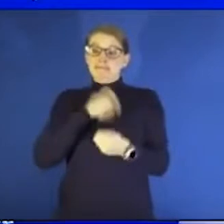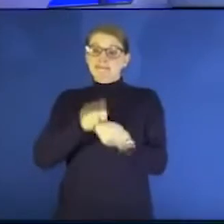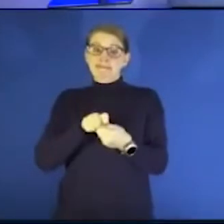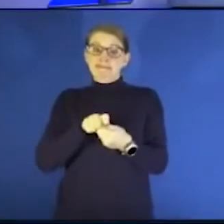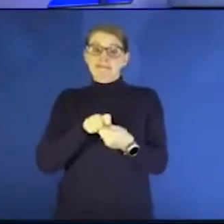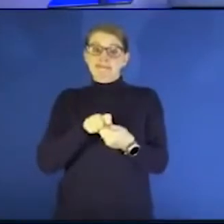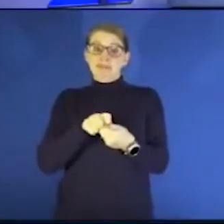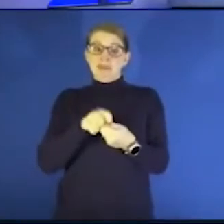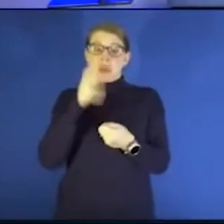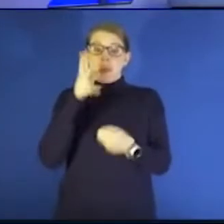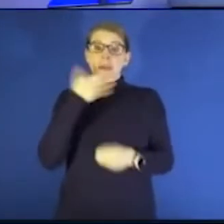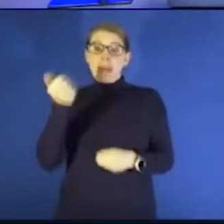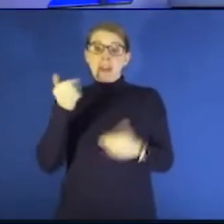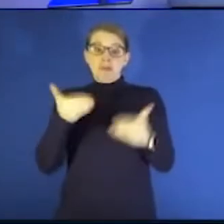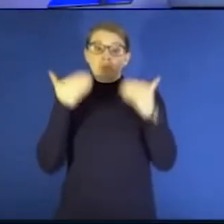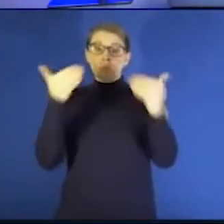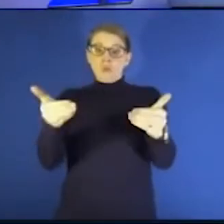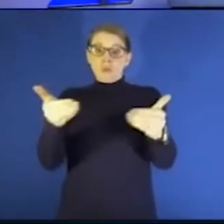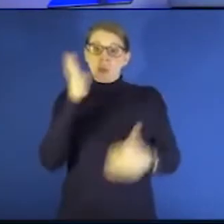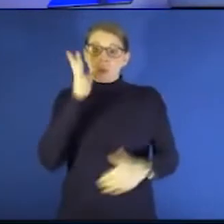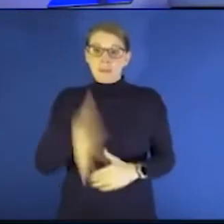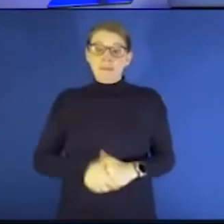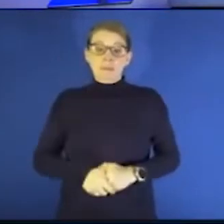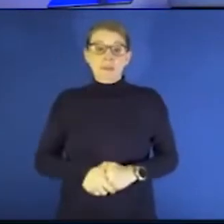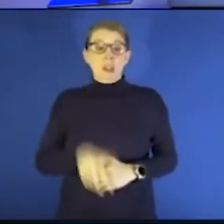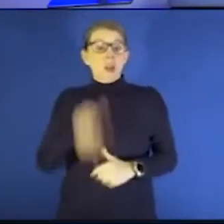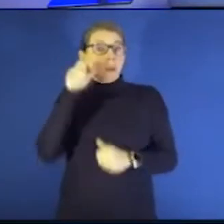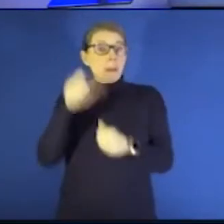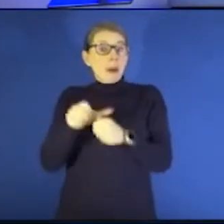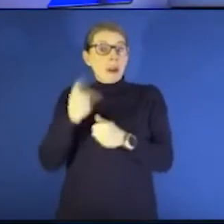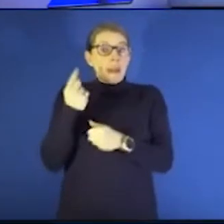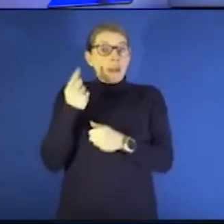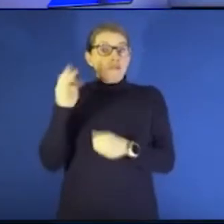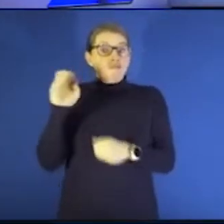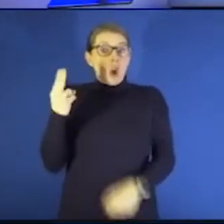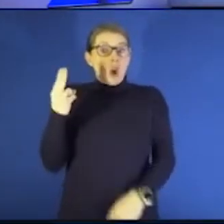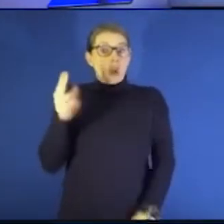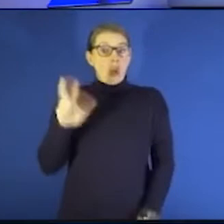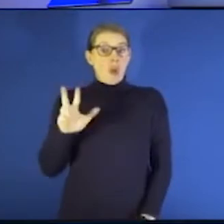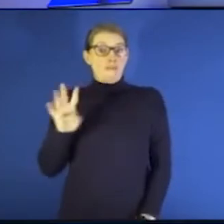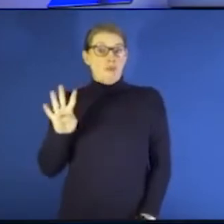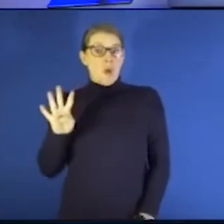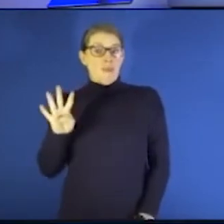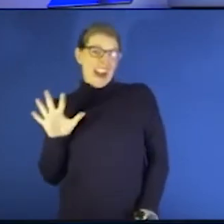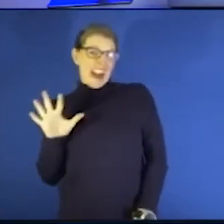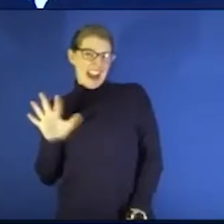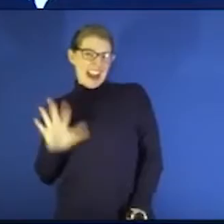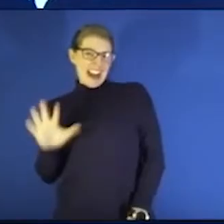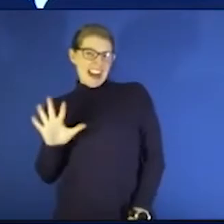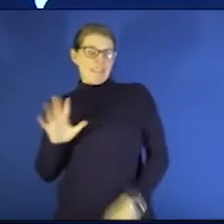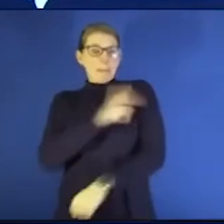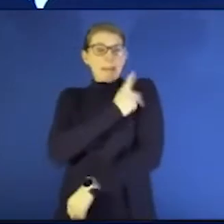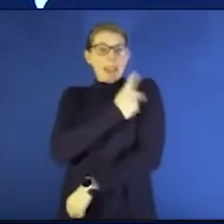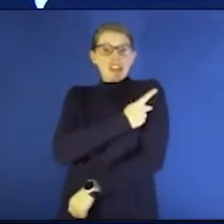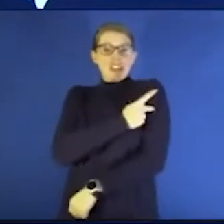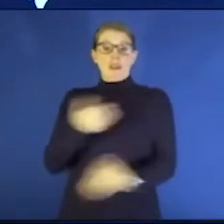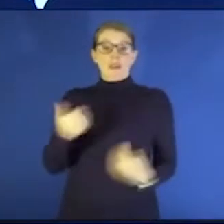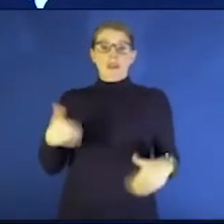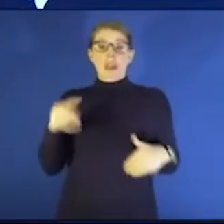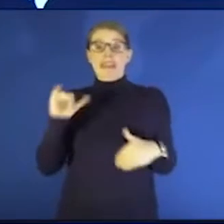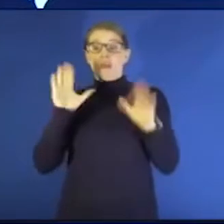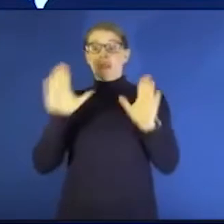better moving forward. I think it's, and just remember last March we got down to 3, 4, or 5 patients that are inpatient census, which was awesome.